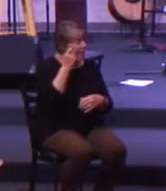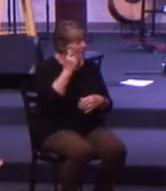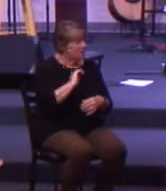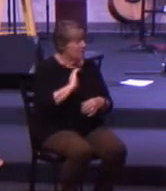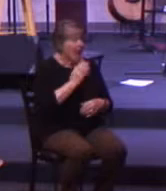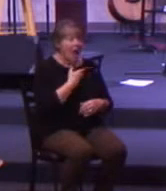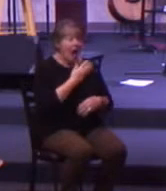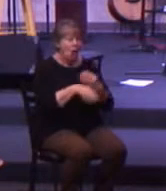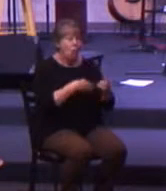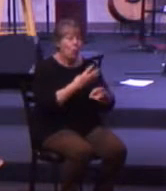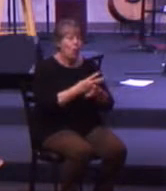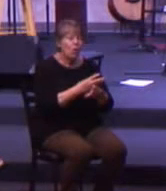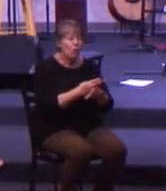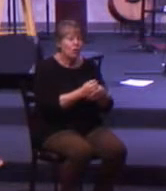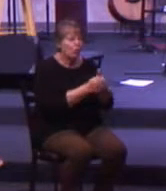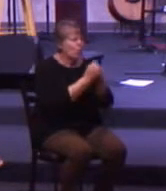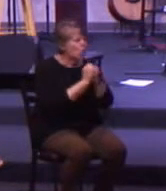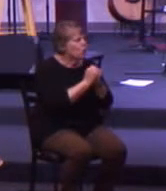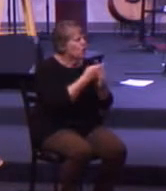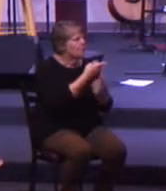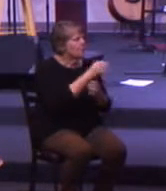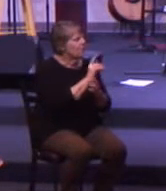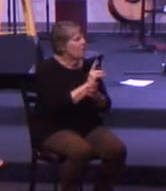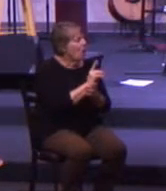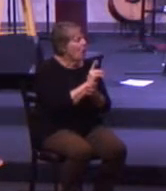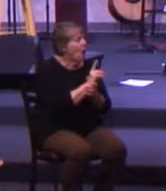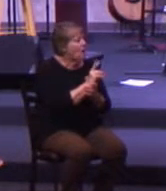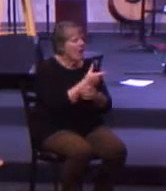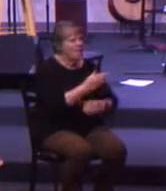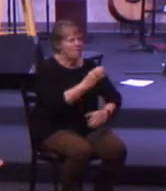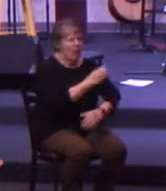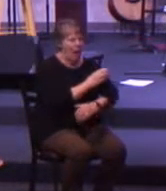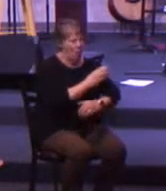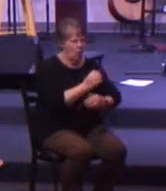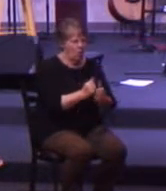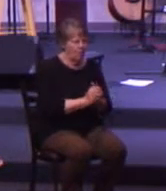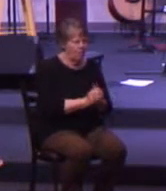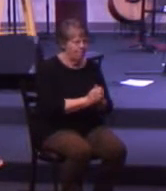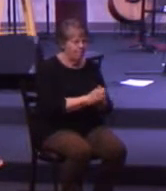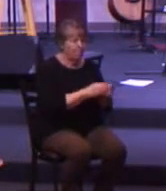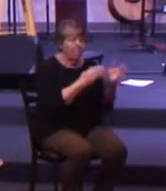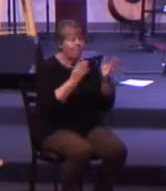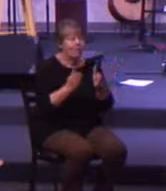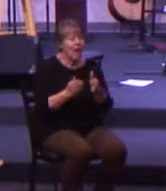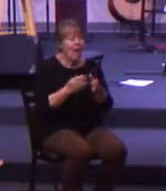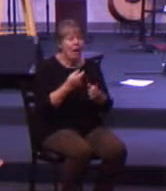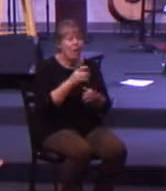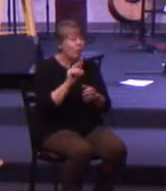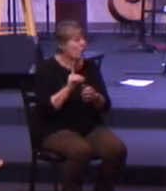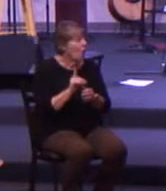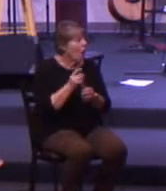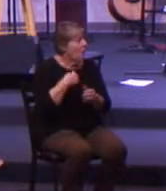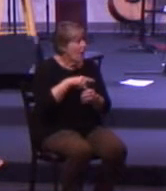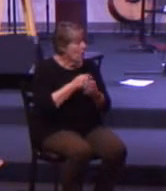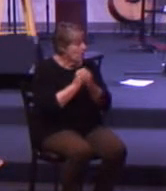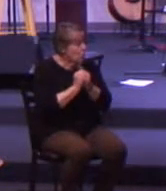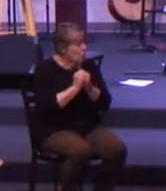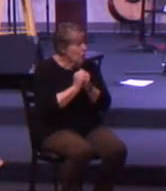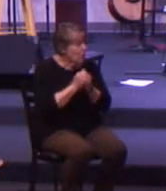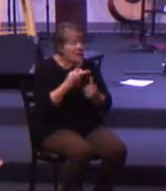the God of power. Another God our world worships is the God of sex. We live in a